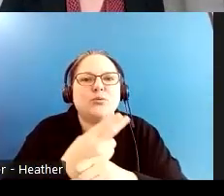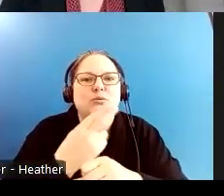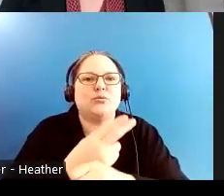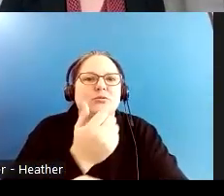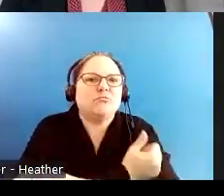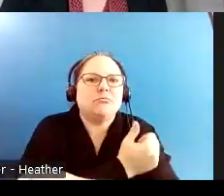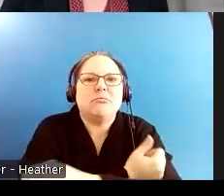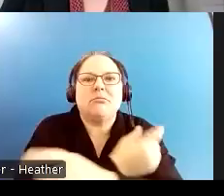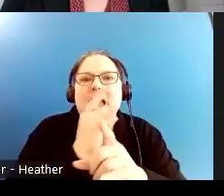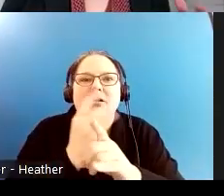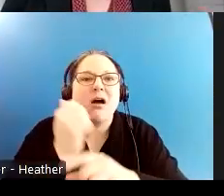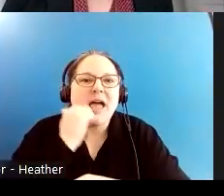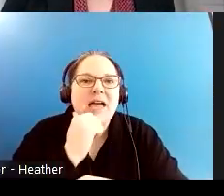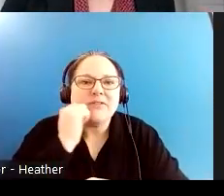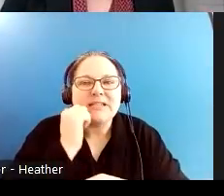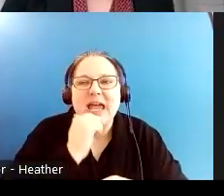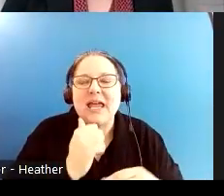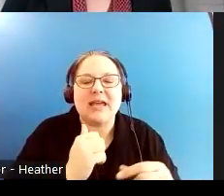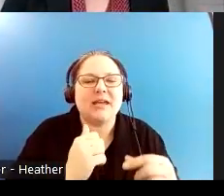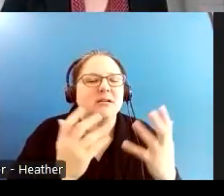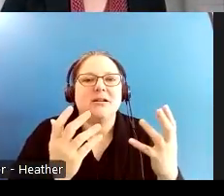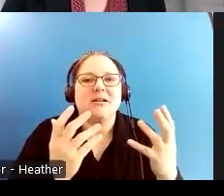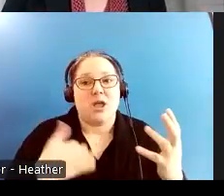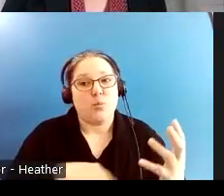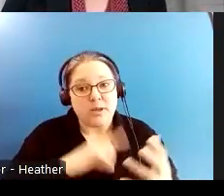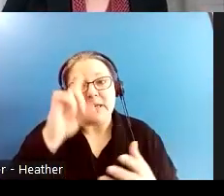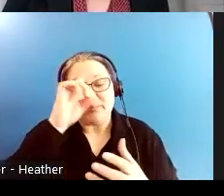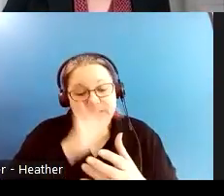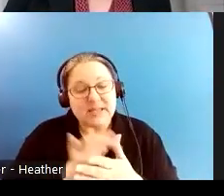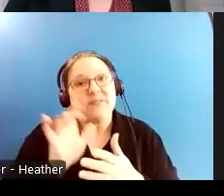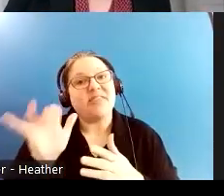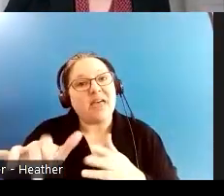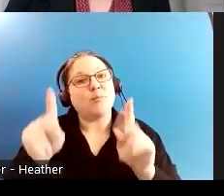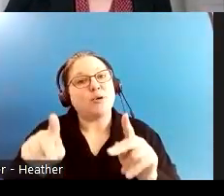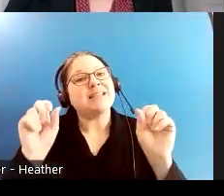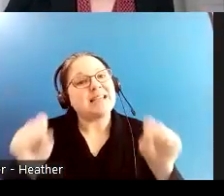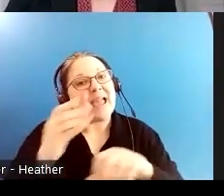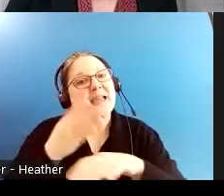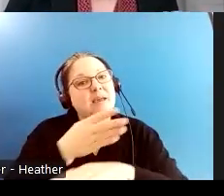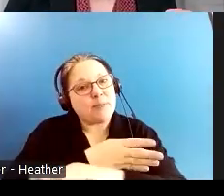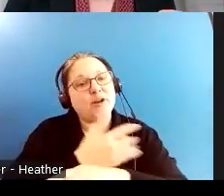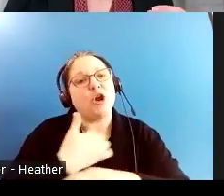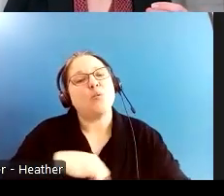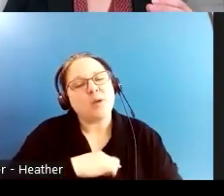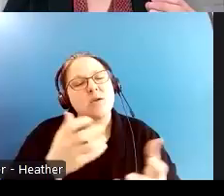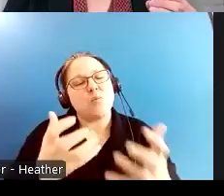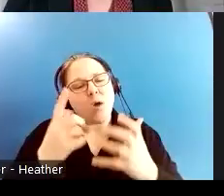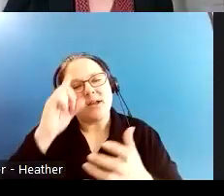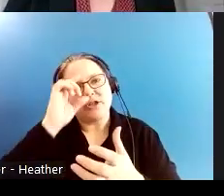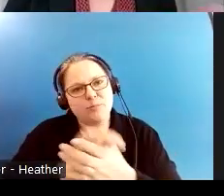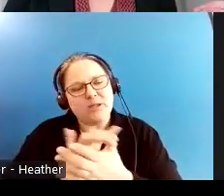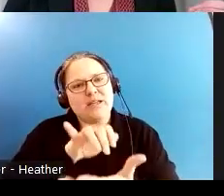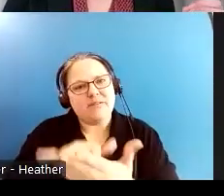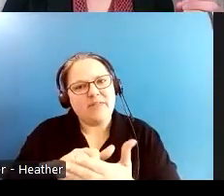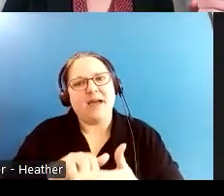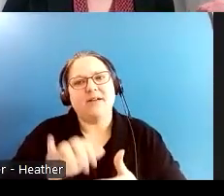imagine. And we believe that they can get better. And I think that's just the most important thing, is we're believing in people that have their